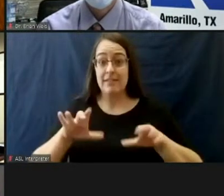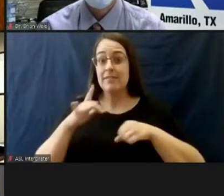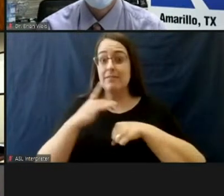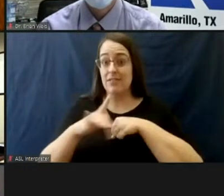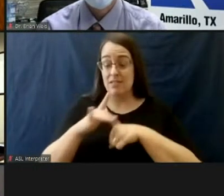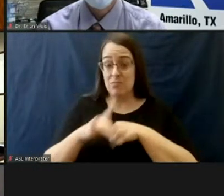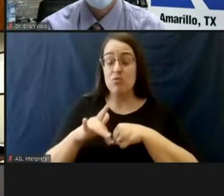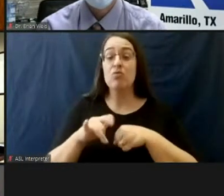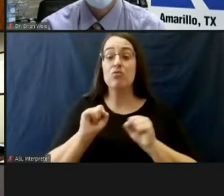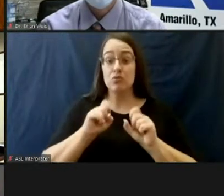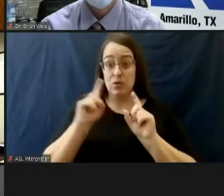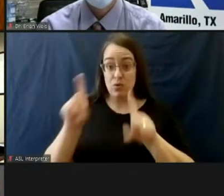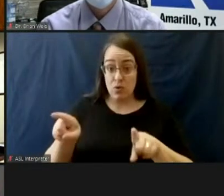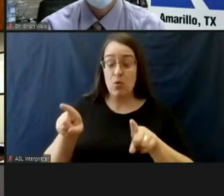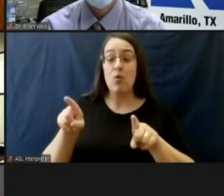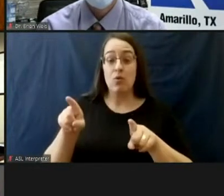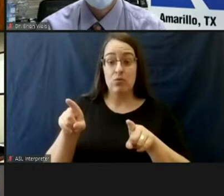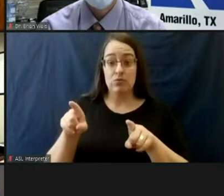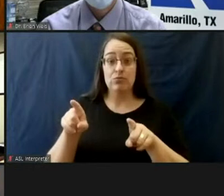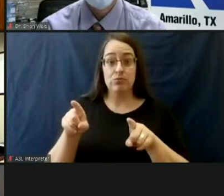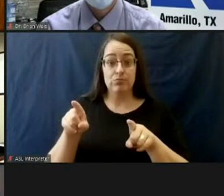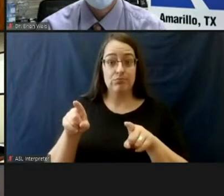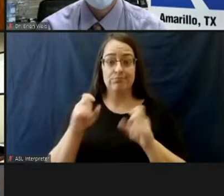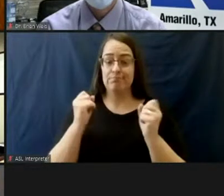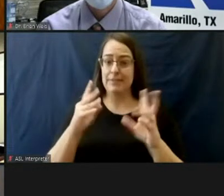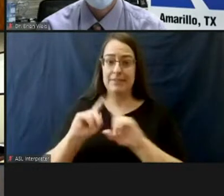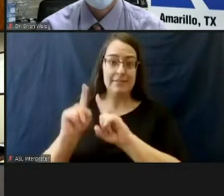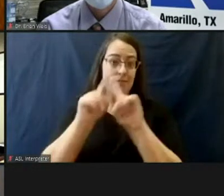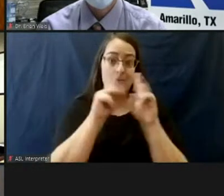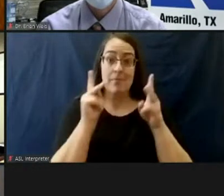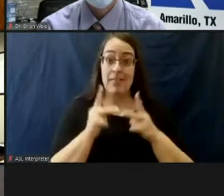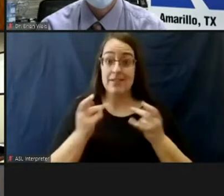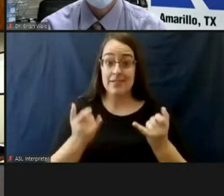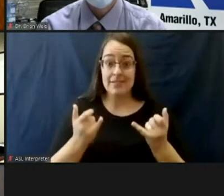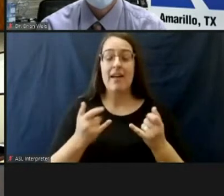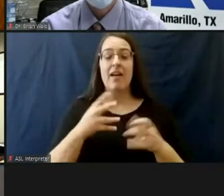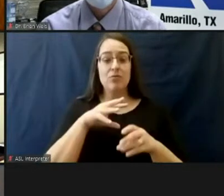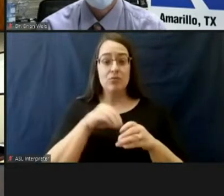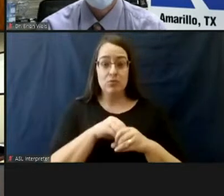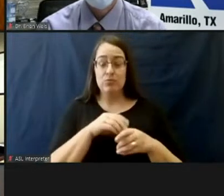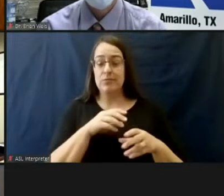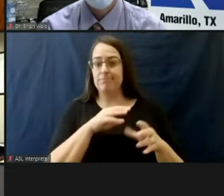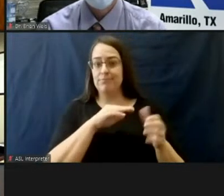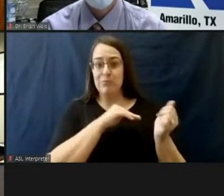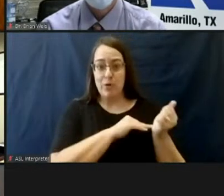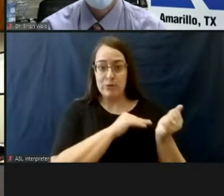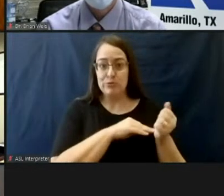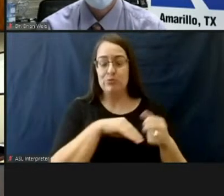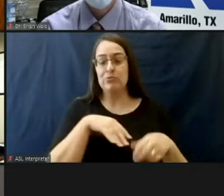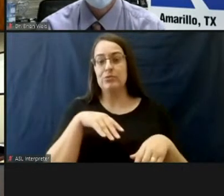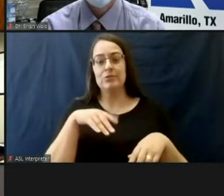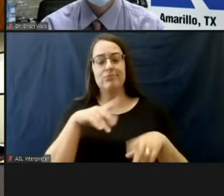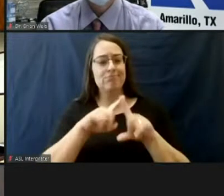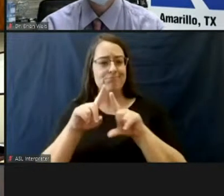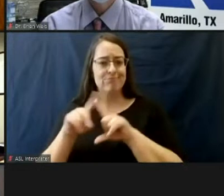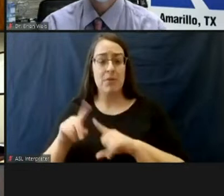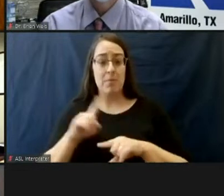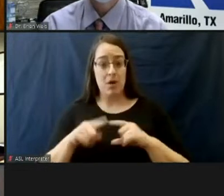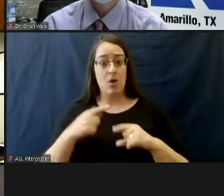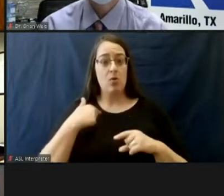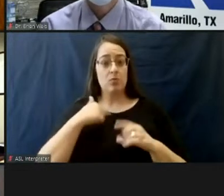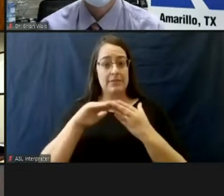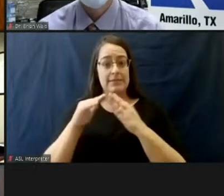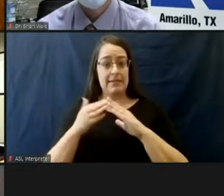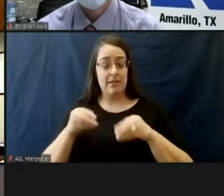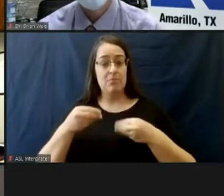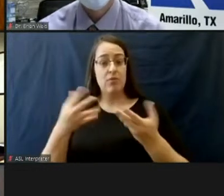be tested from lots of different places, including our private providers in town, but it's also available at the health